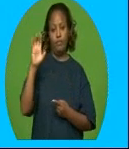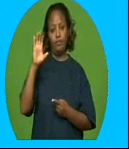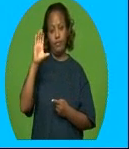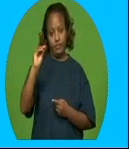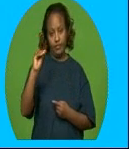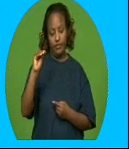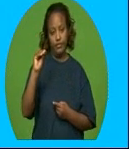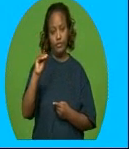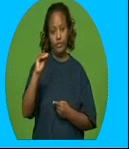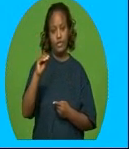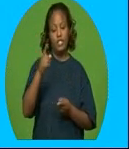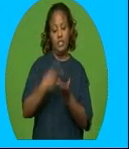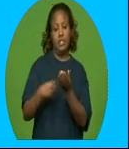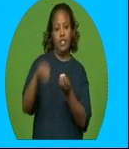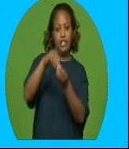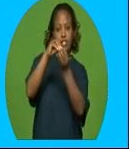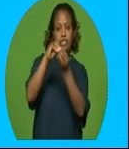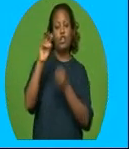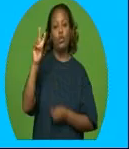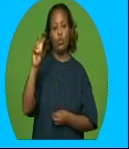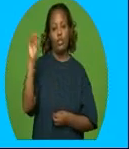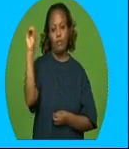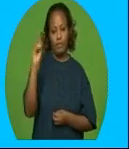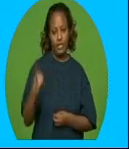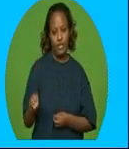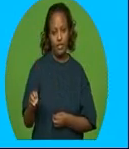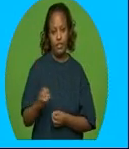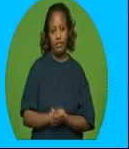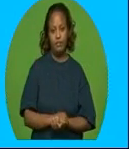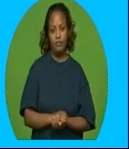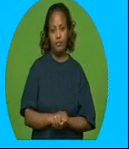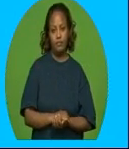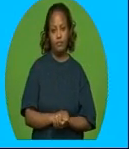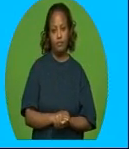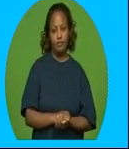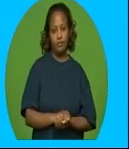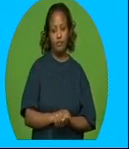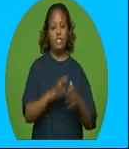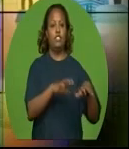to 150, which is an increase by 20%.